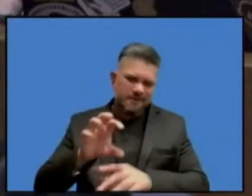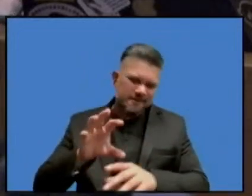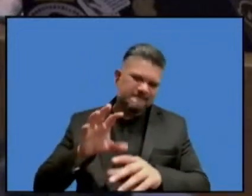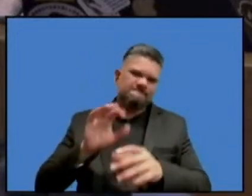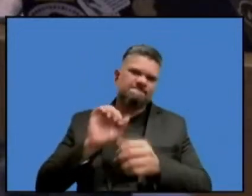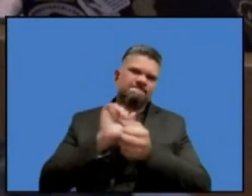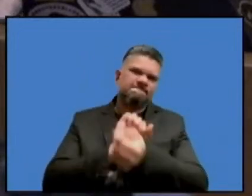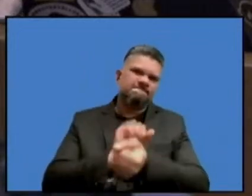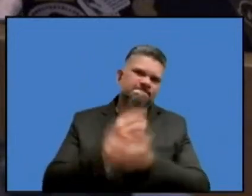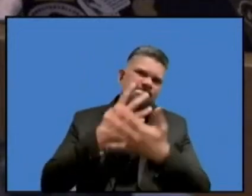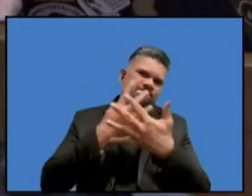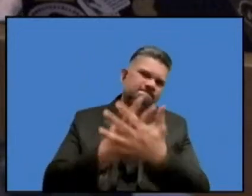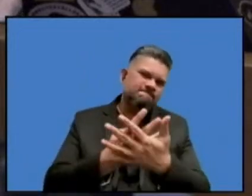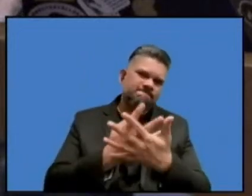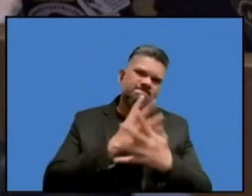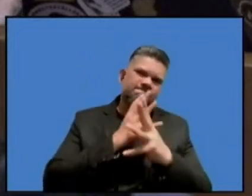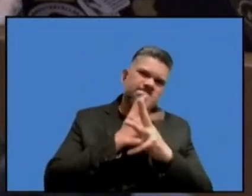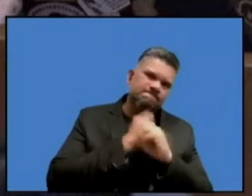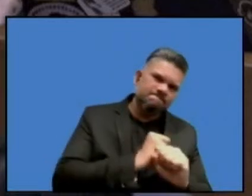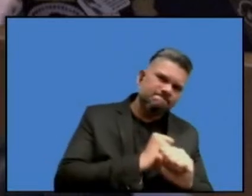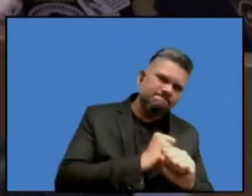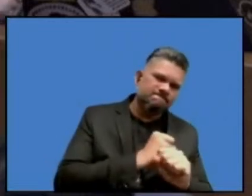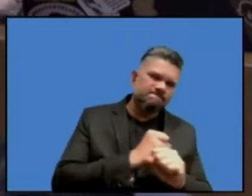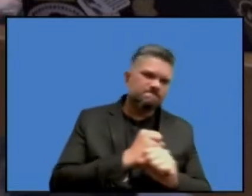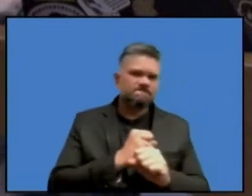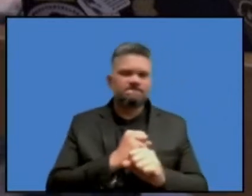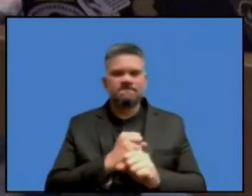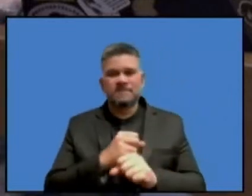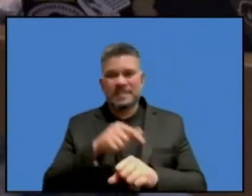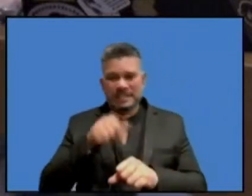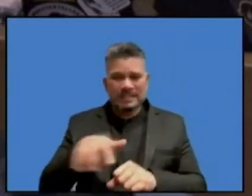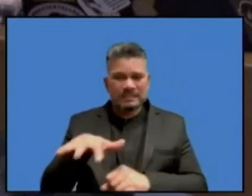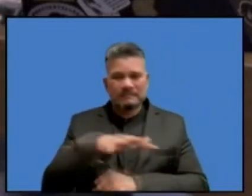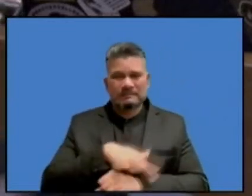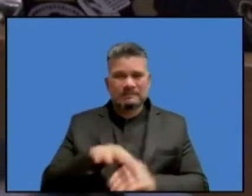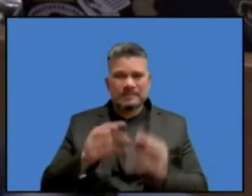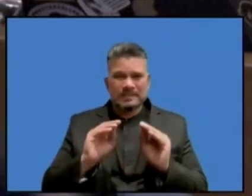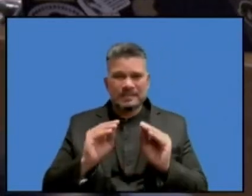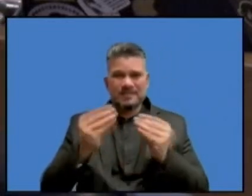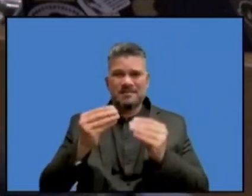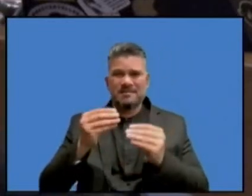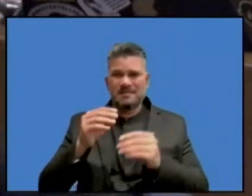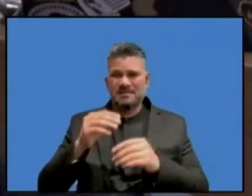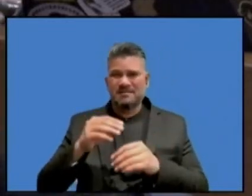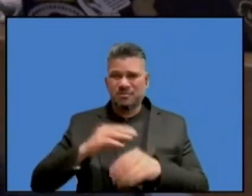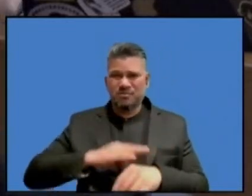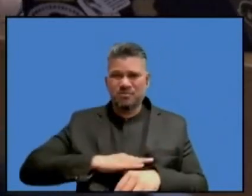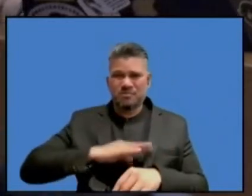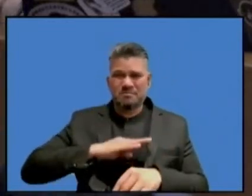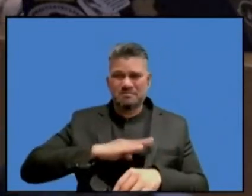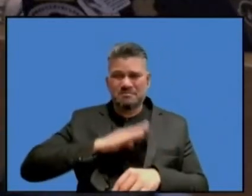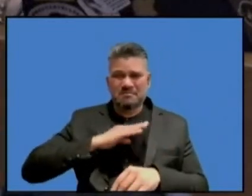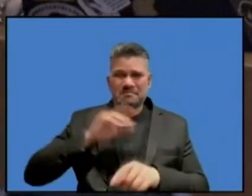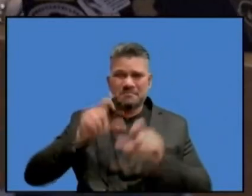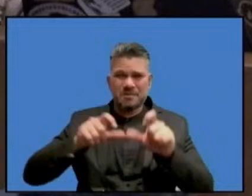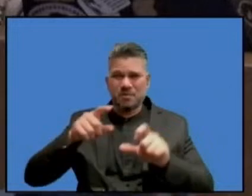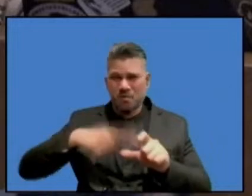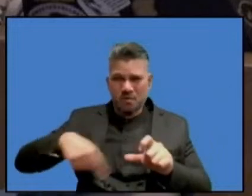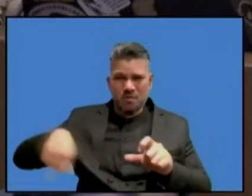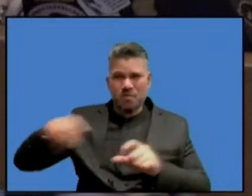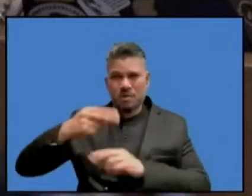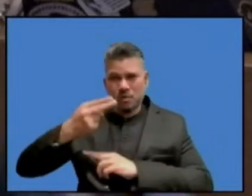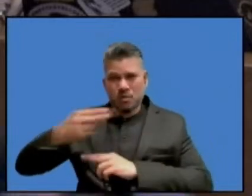the current situation of the young generations, especially in the country where I came from, Indonesia, who